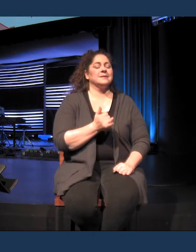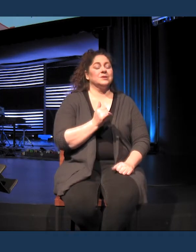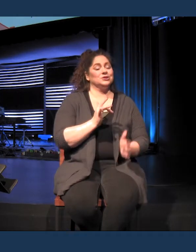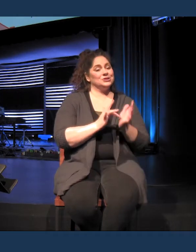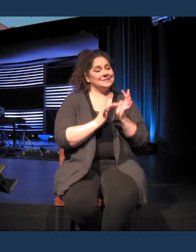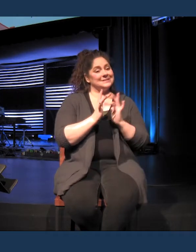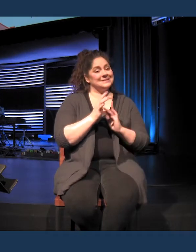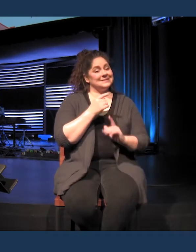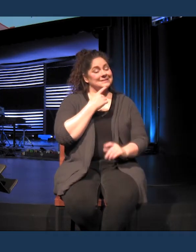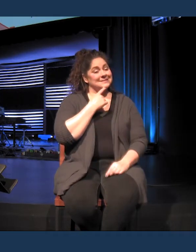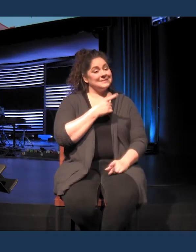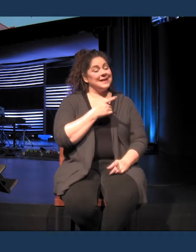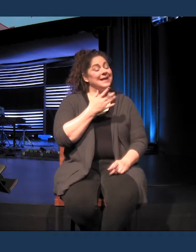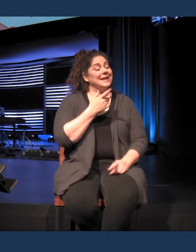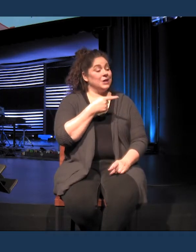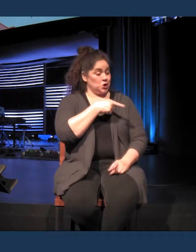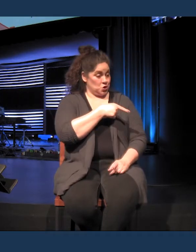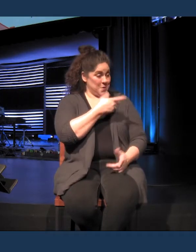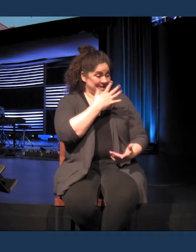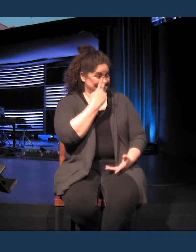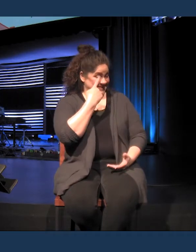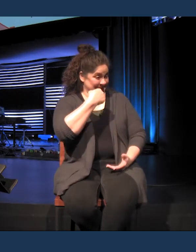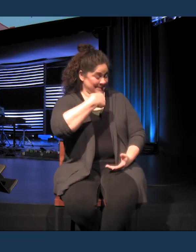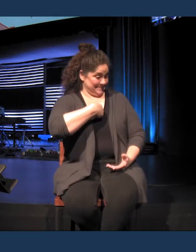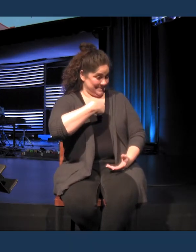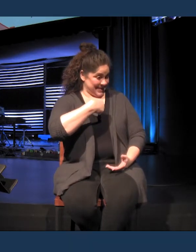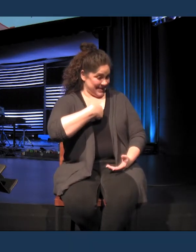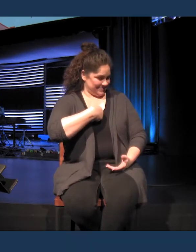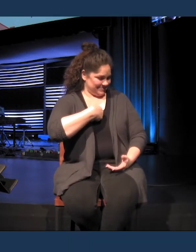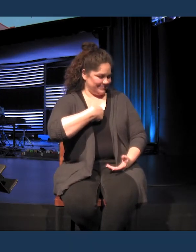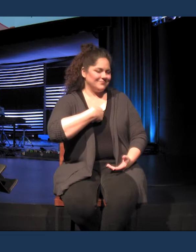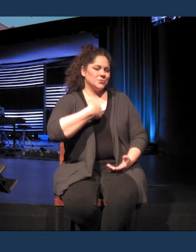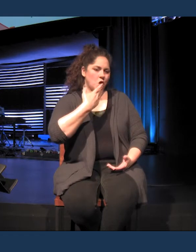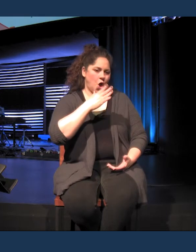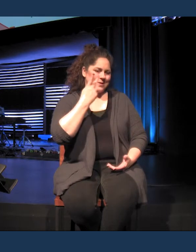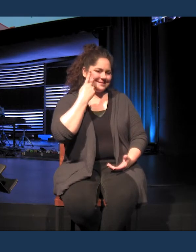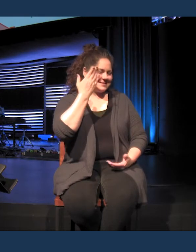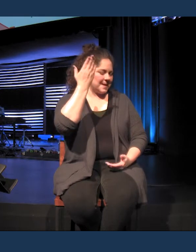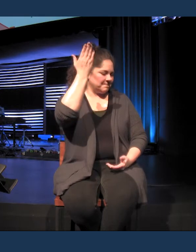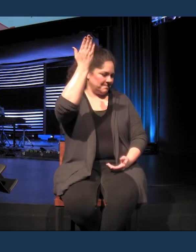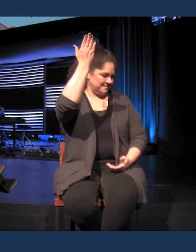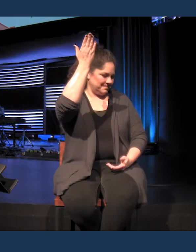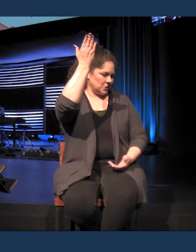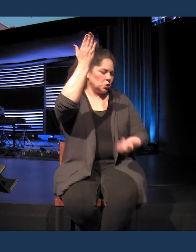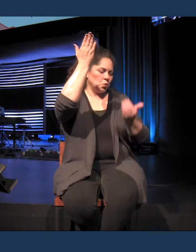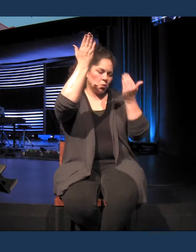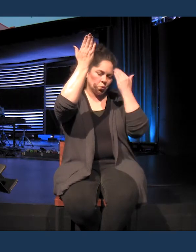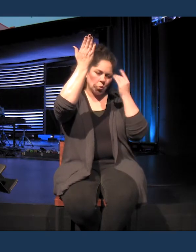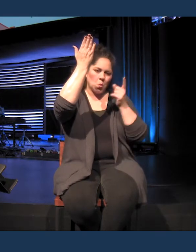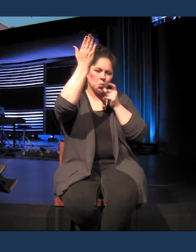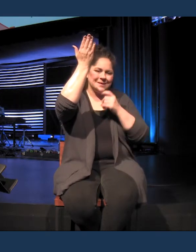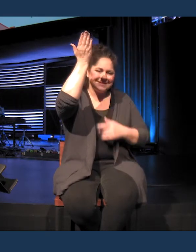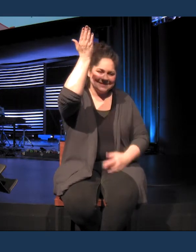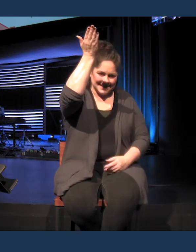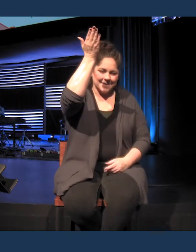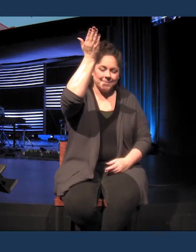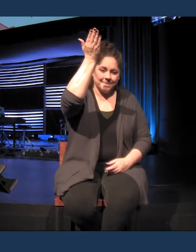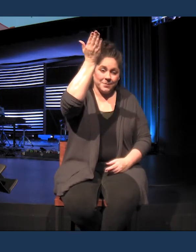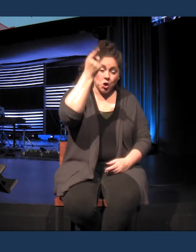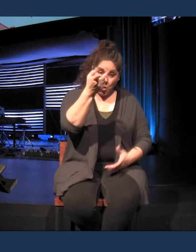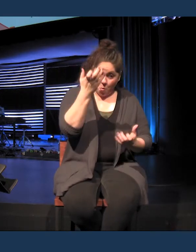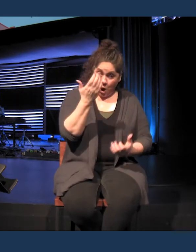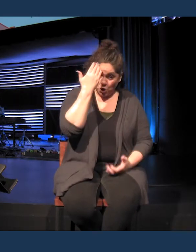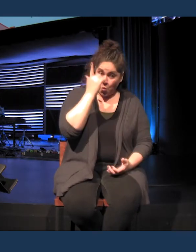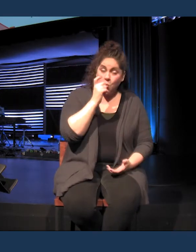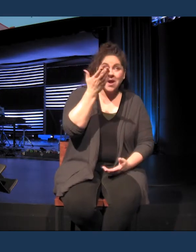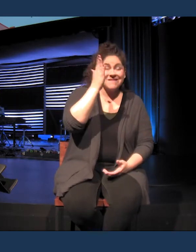said, he who has seen me has seen the Father. You wanna know who God